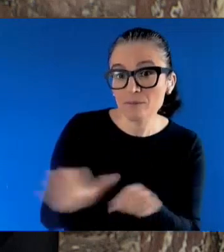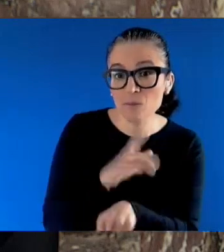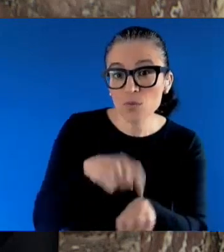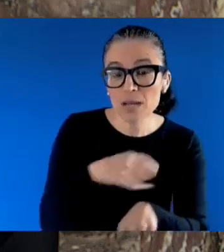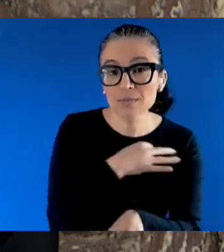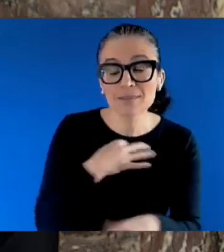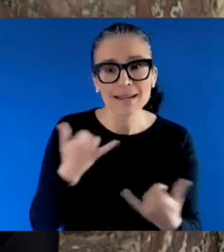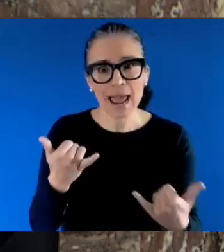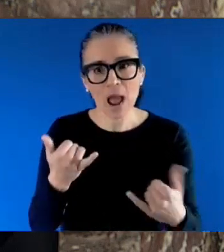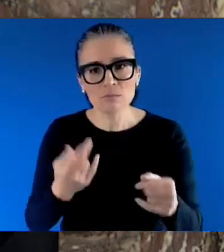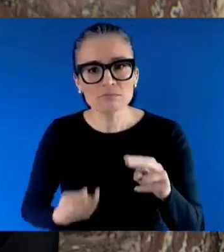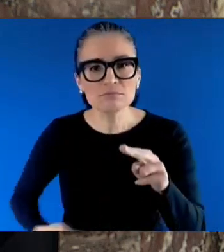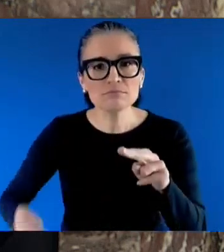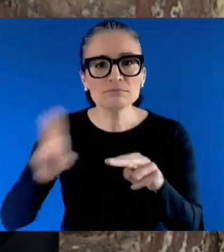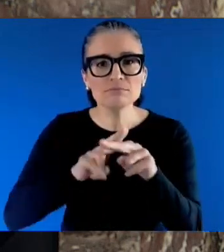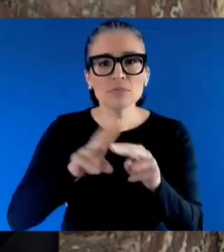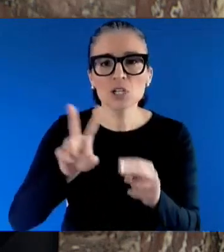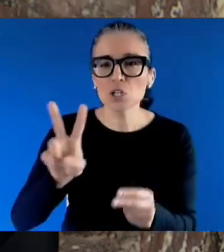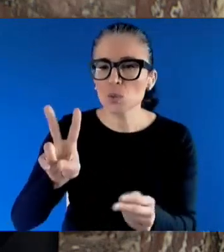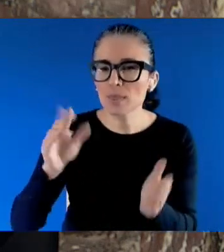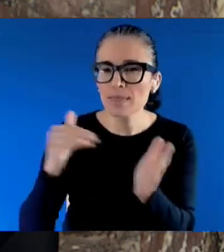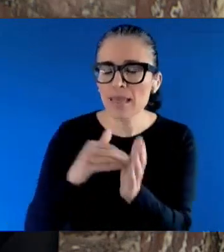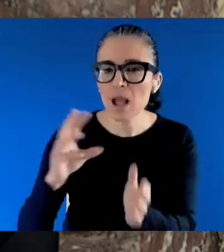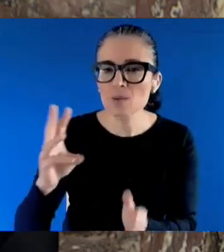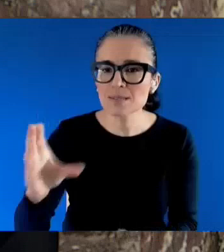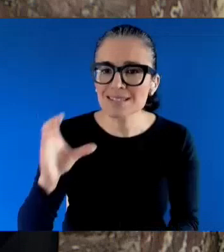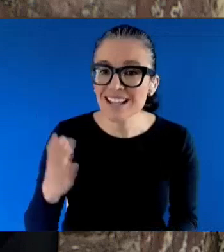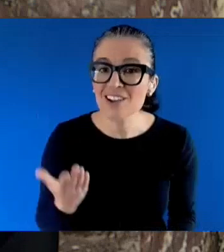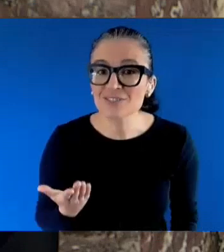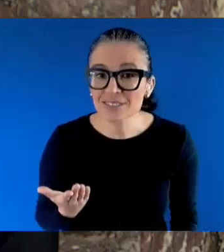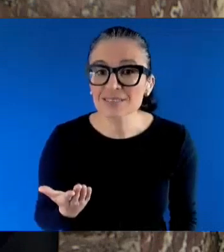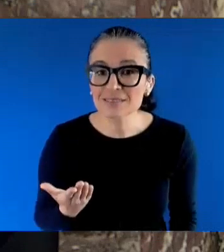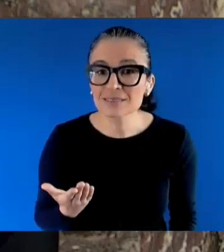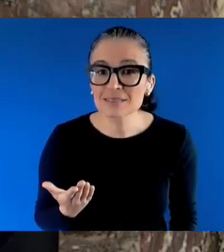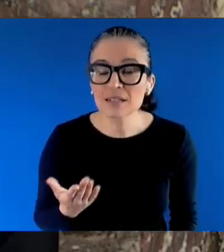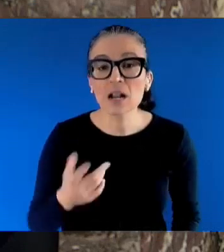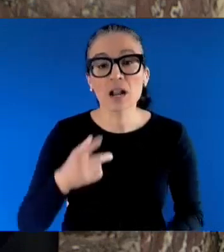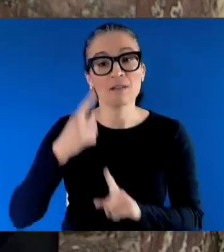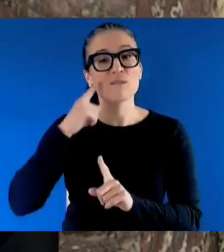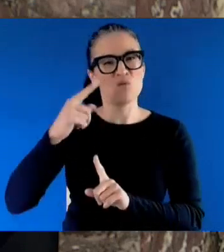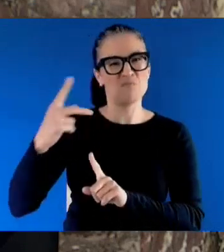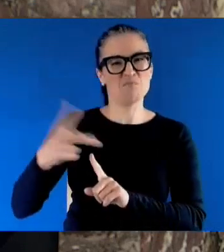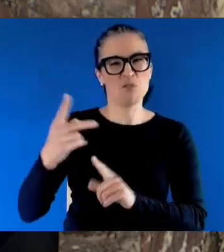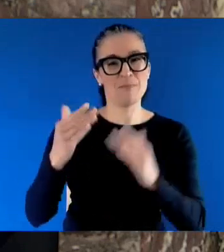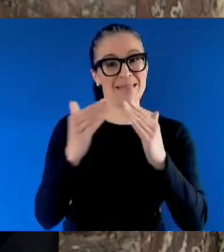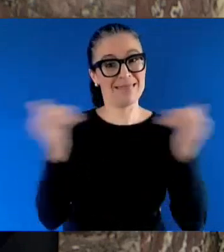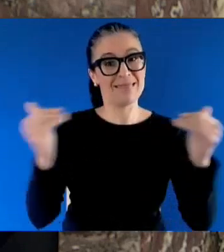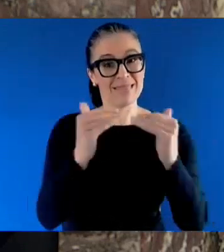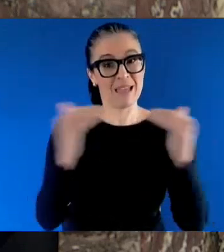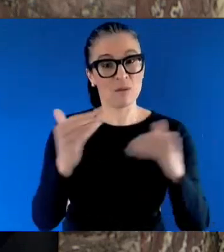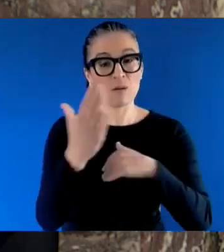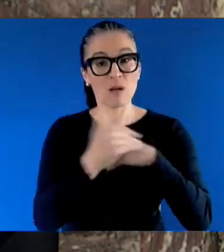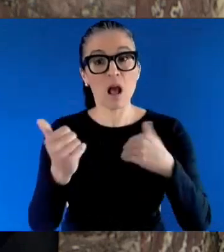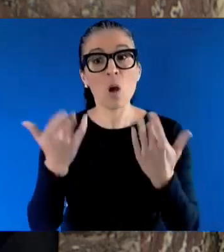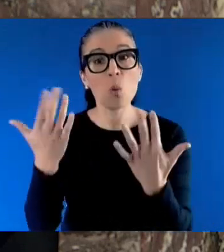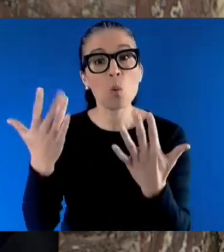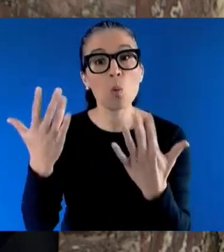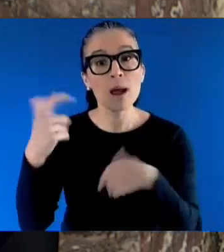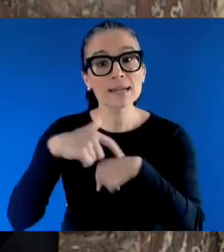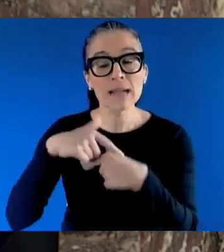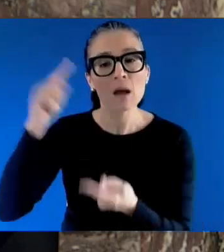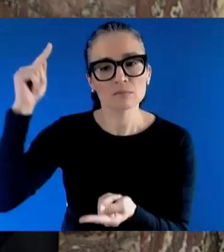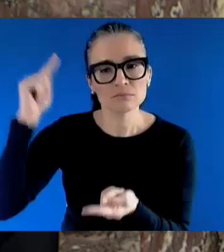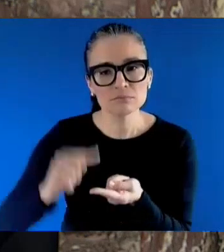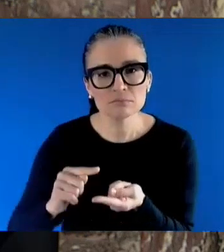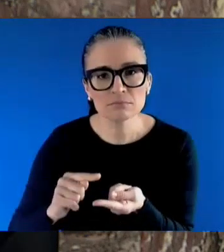Speaker, that for purple calls, Honourable Speaker, we've reduced wait times over that period, Honourable Speaker, which are the most serious calls, and